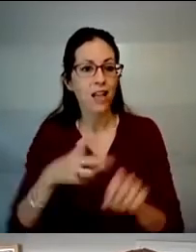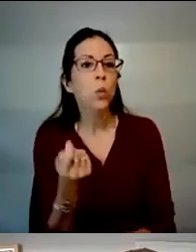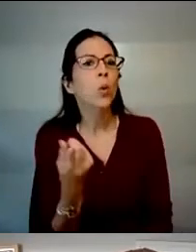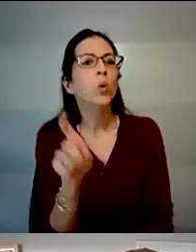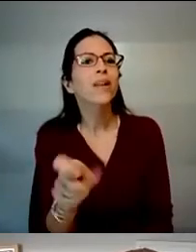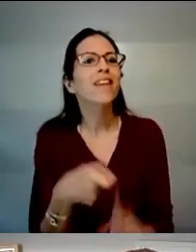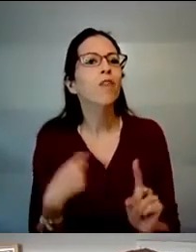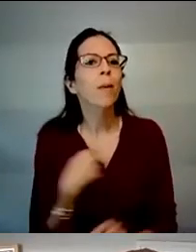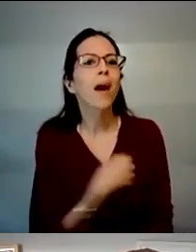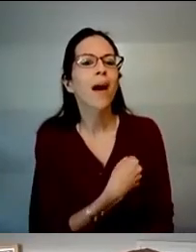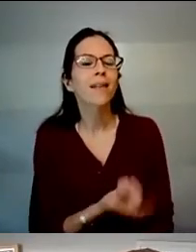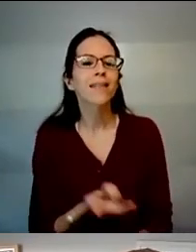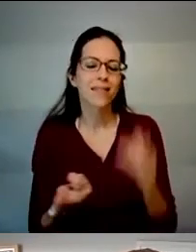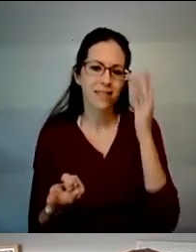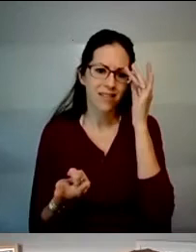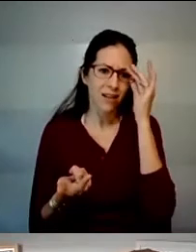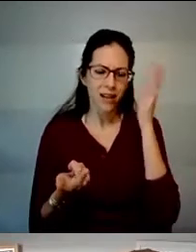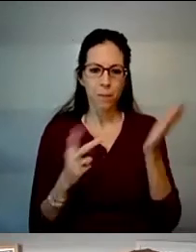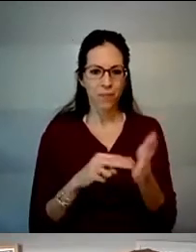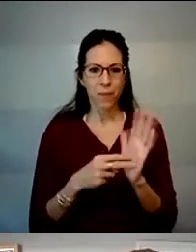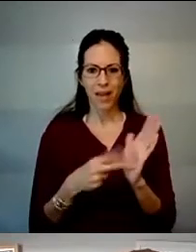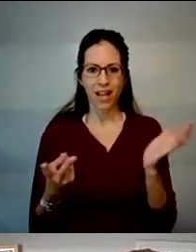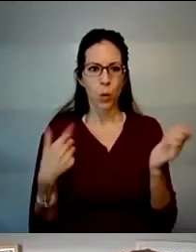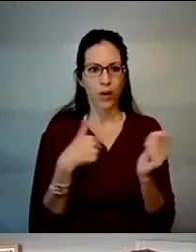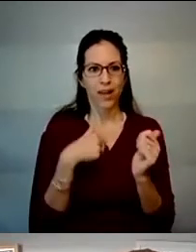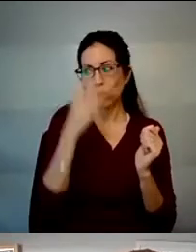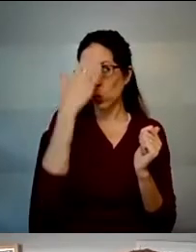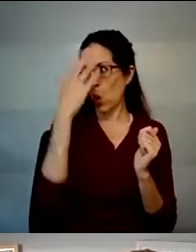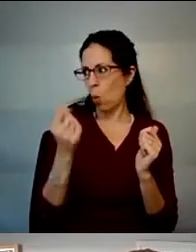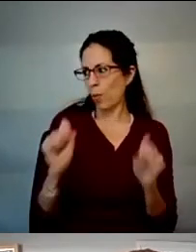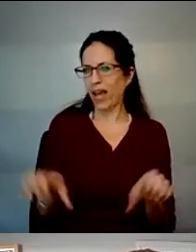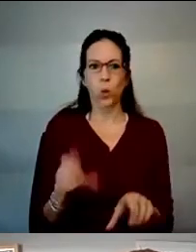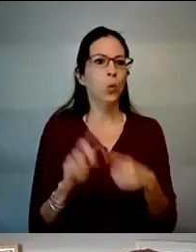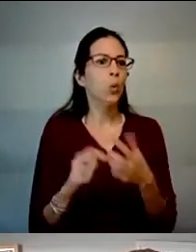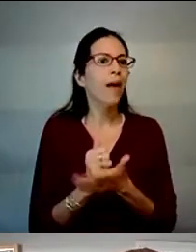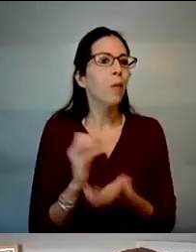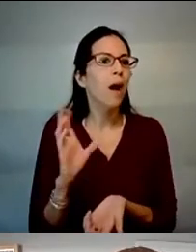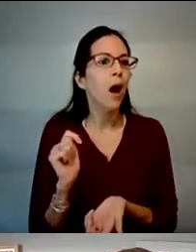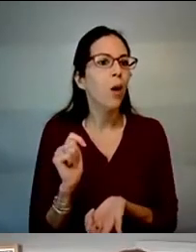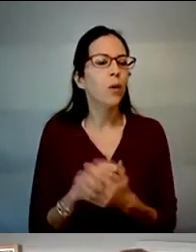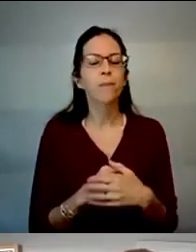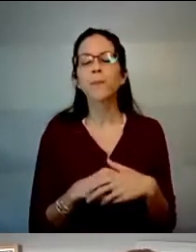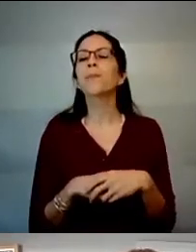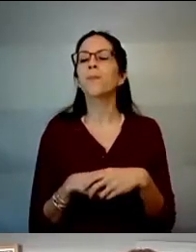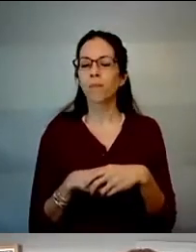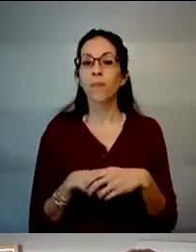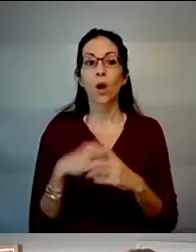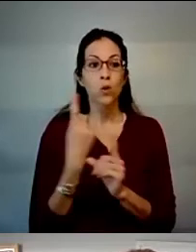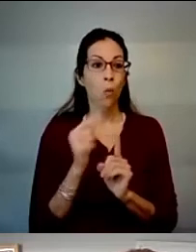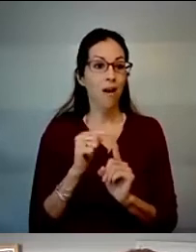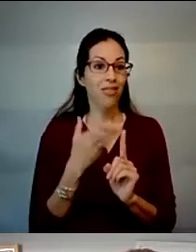sponsorship, your gala's not going to happen this year. What can we do to help out? And one of the things I would say, you know,